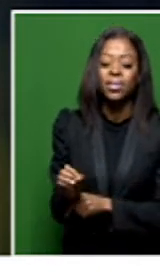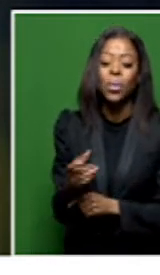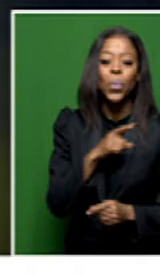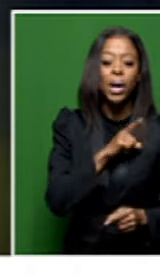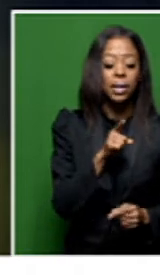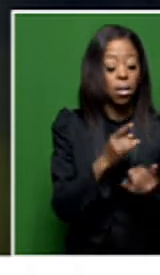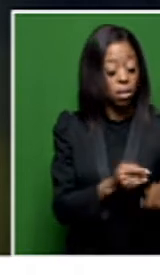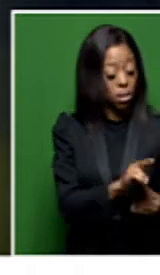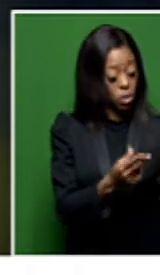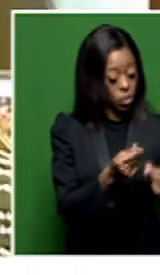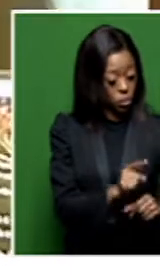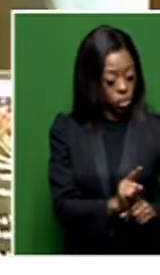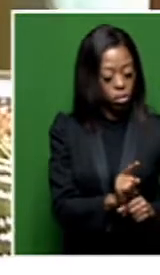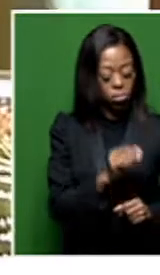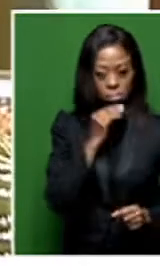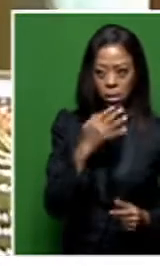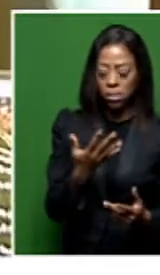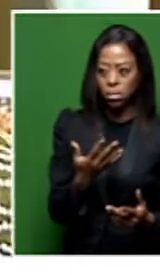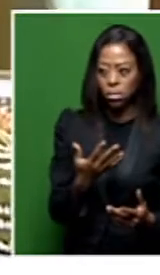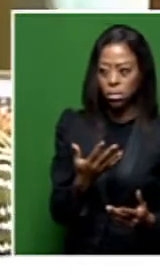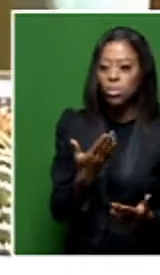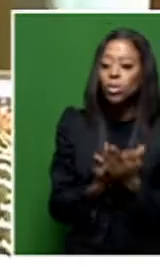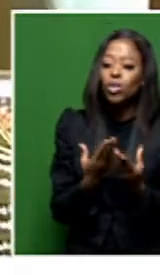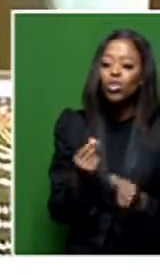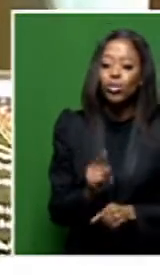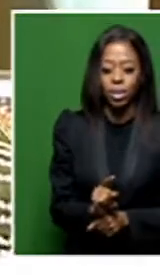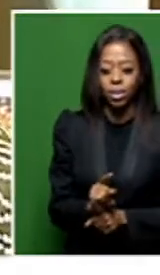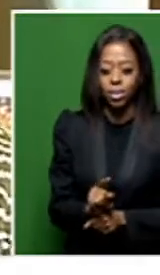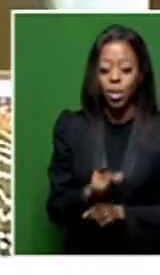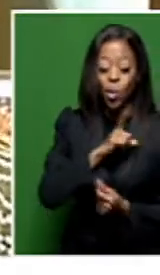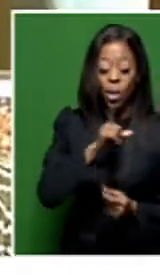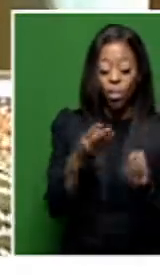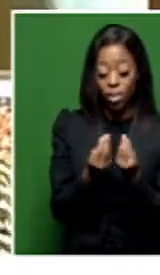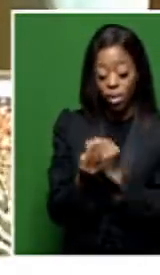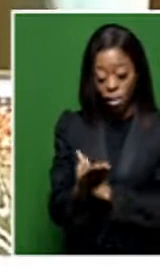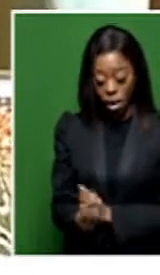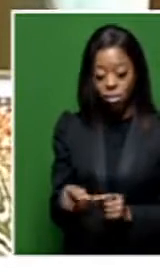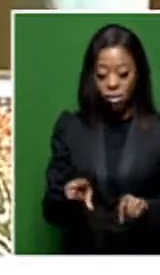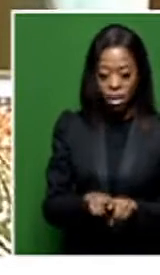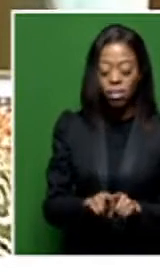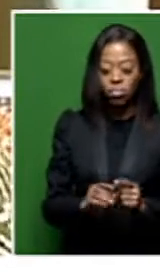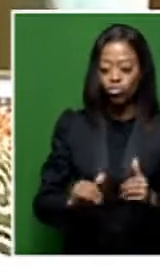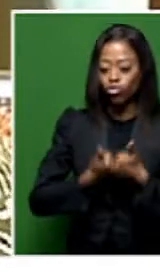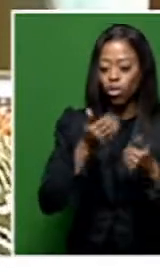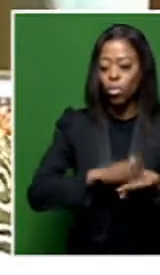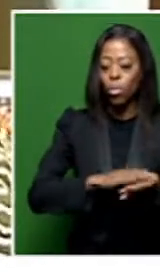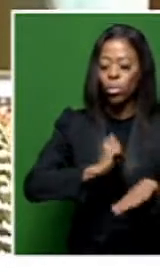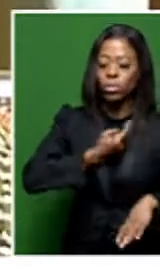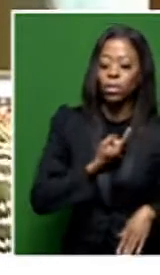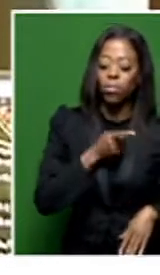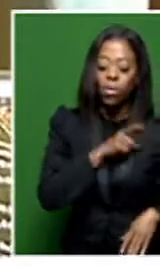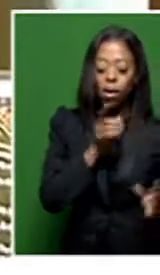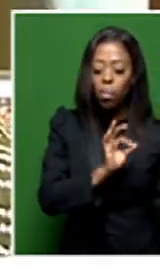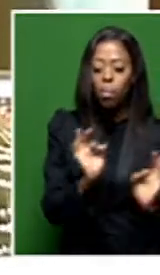Because what that does is it just shows you what you can do with the ingredients, but also just push it further to make it into